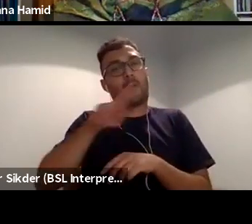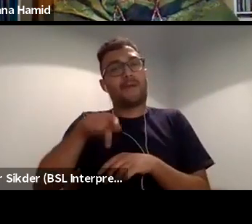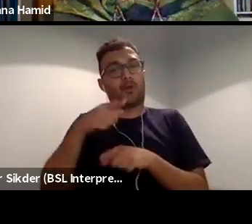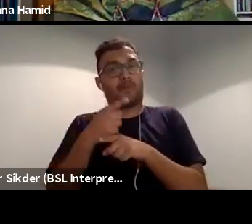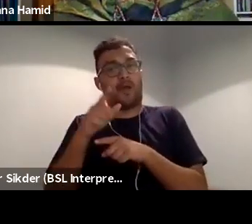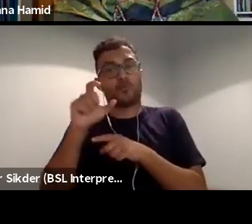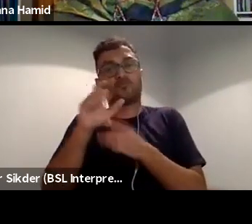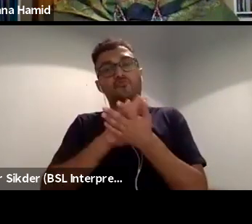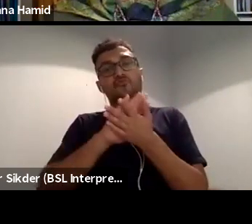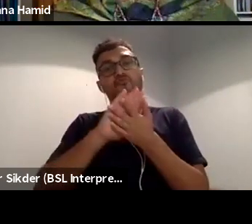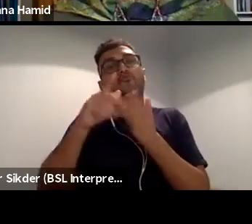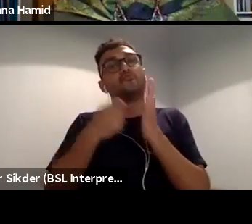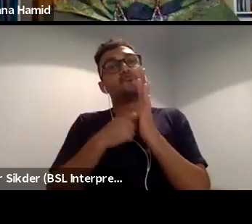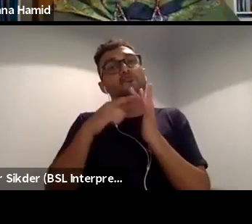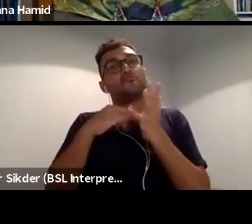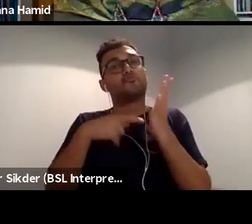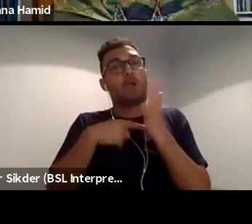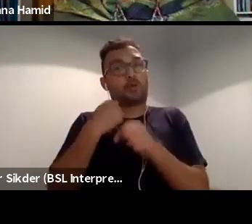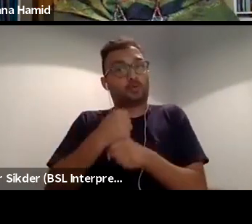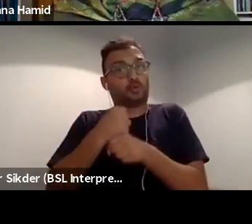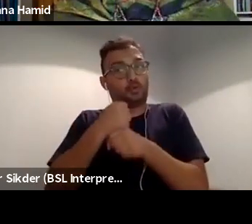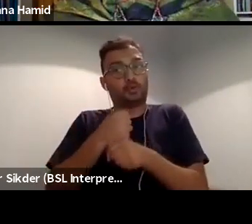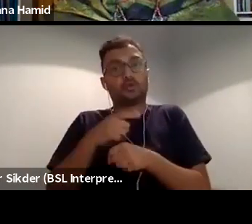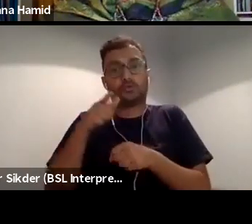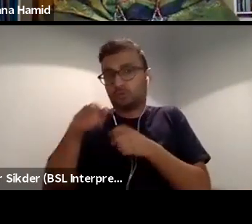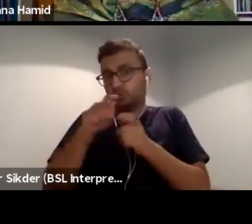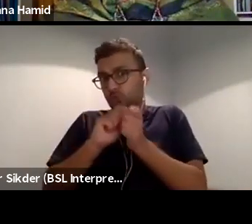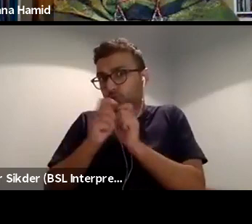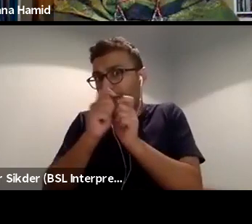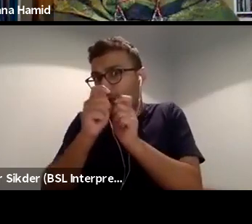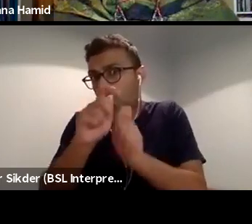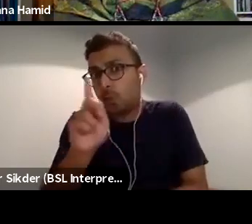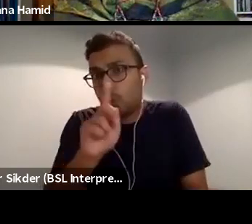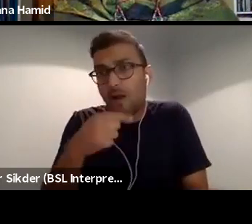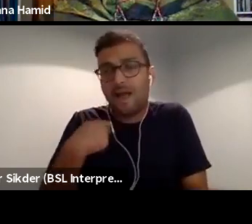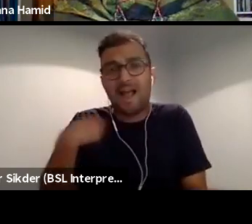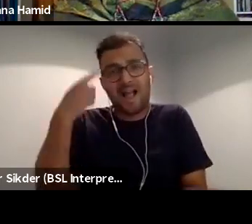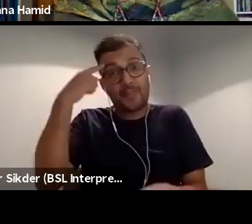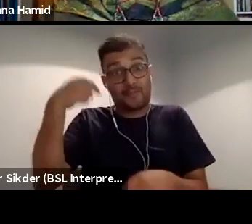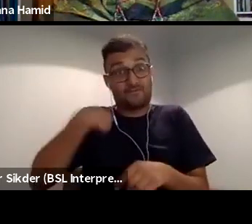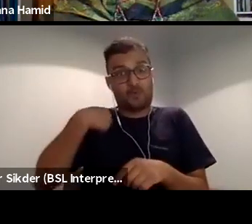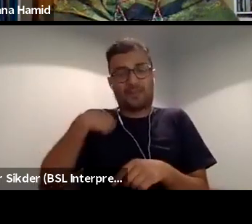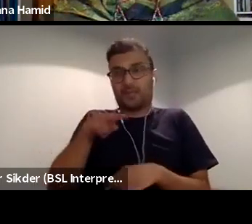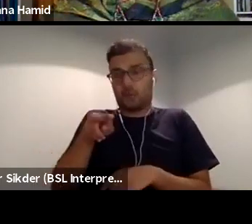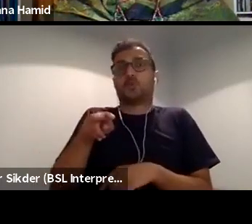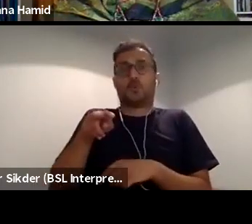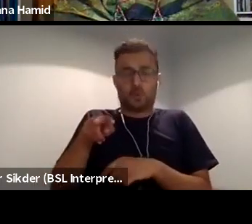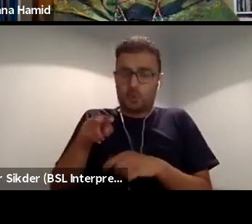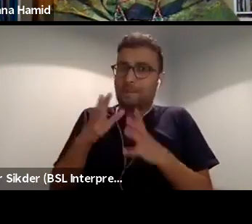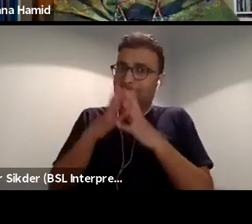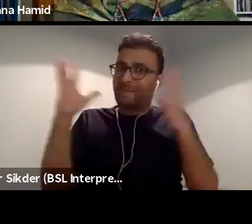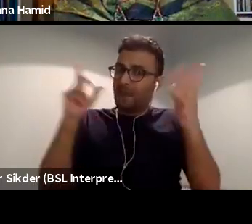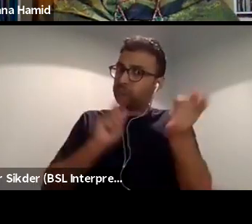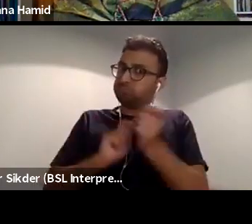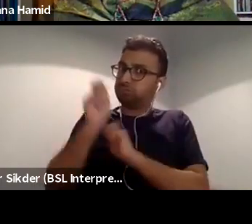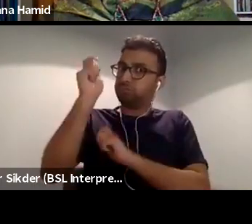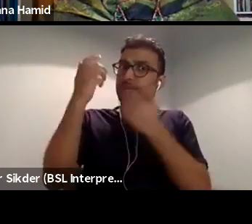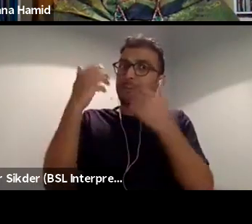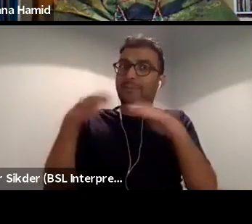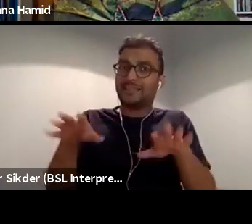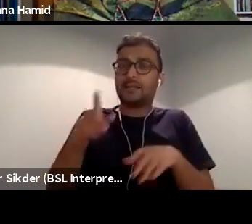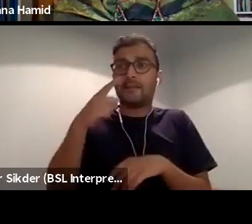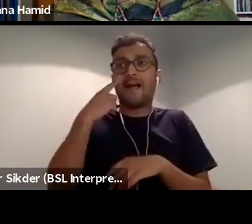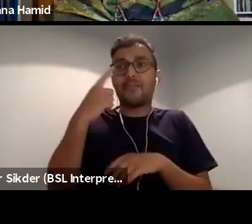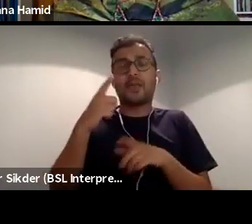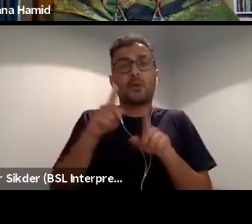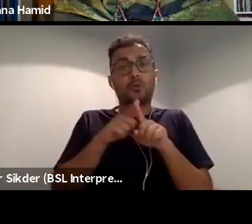ways, but I think for a lot of people around the world who hadn't been aware of or had underplayed for whatever